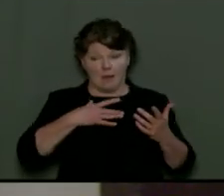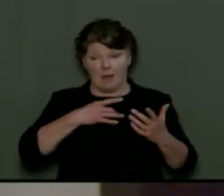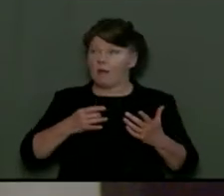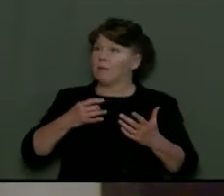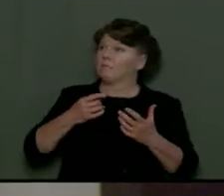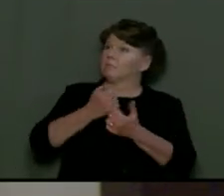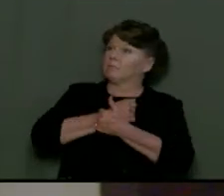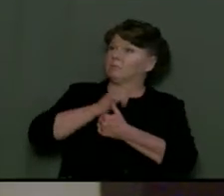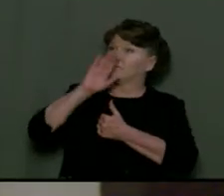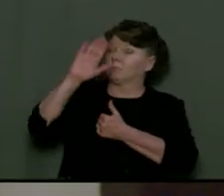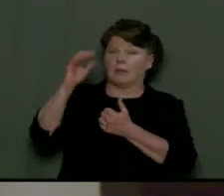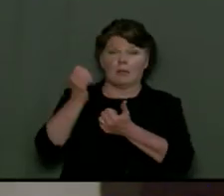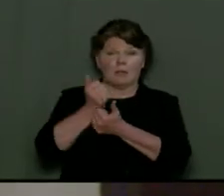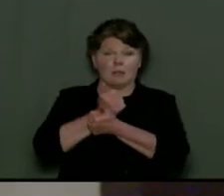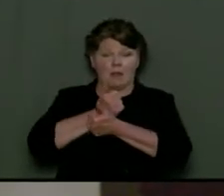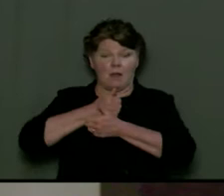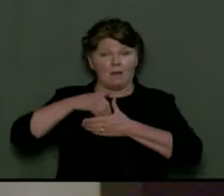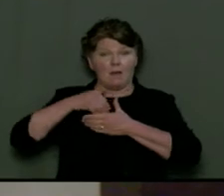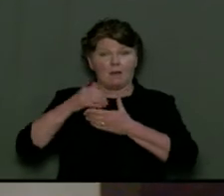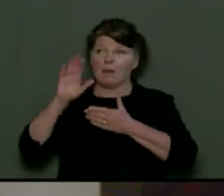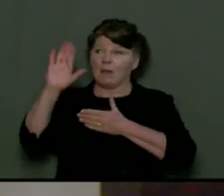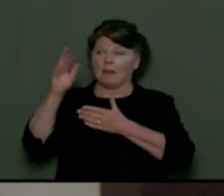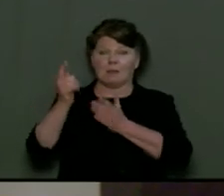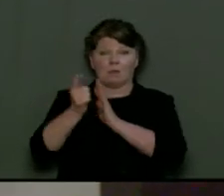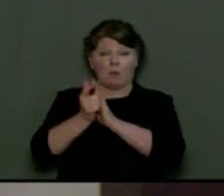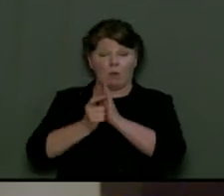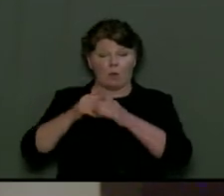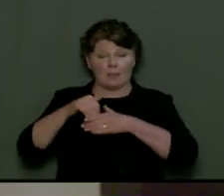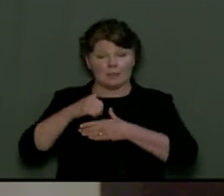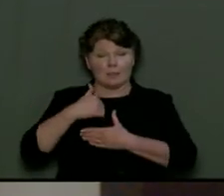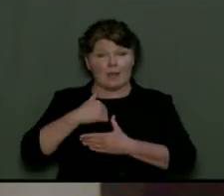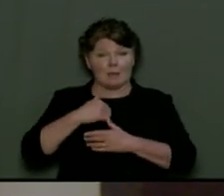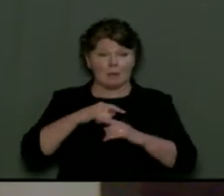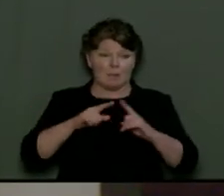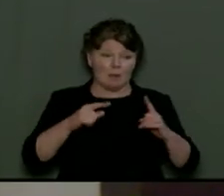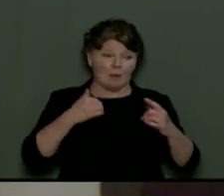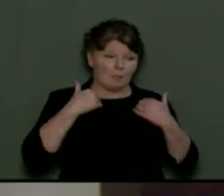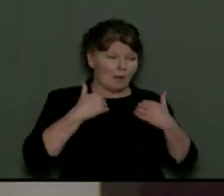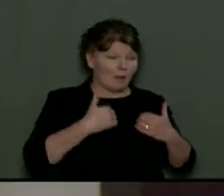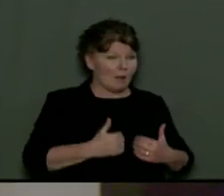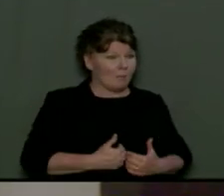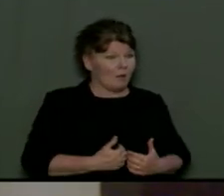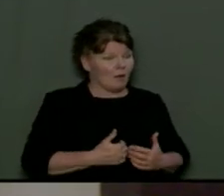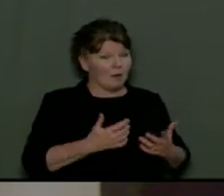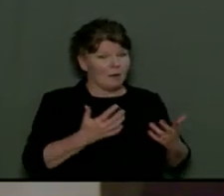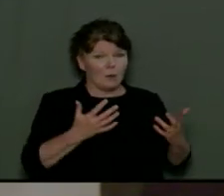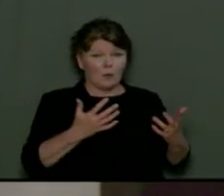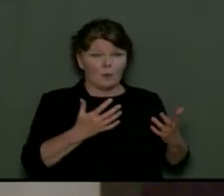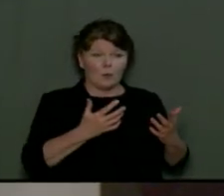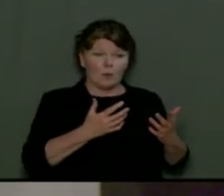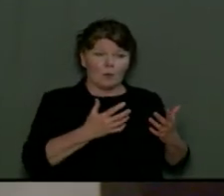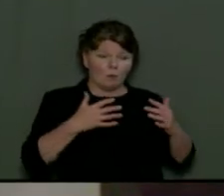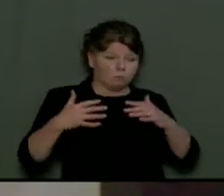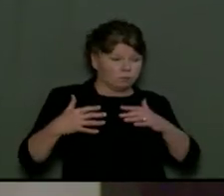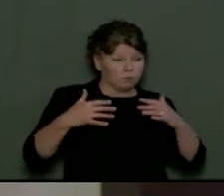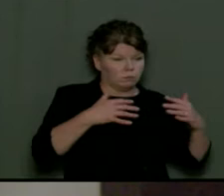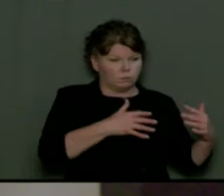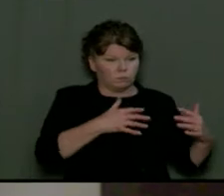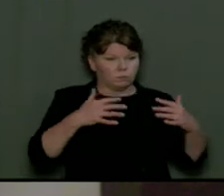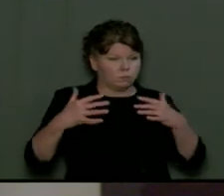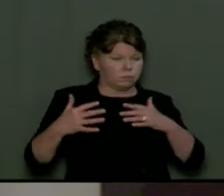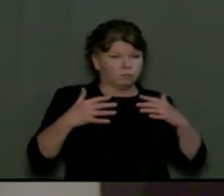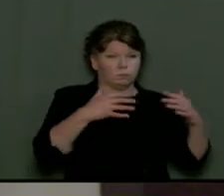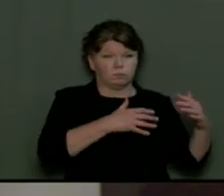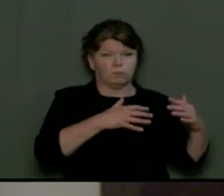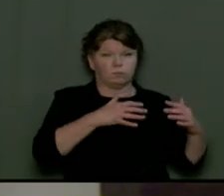God in my inner being, but I see in my members another law waging war against the law of